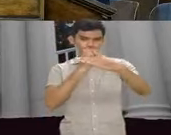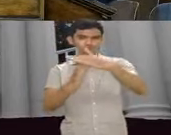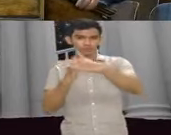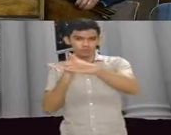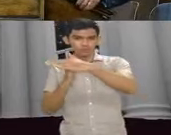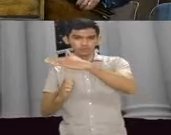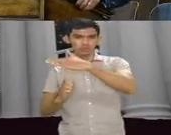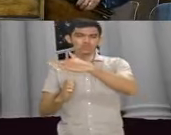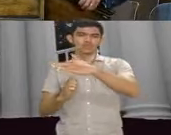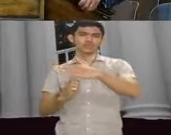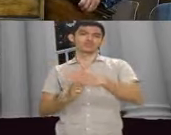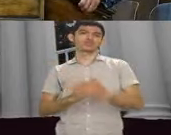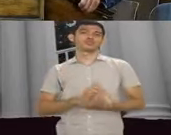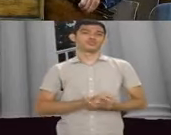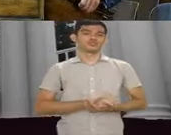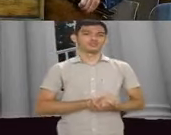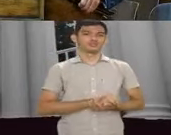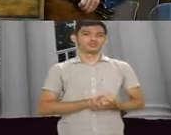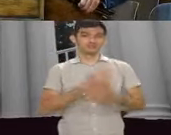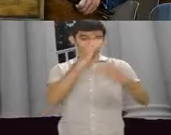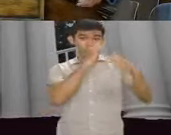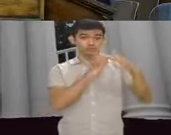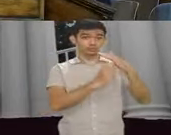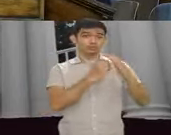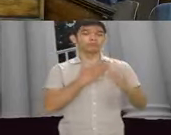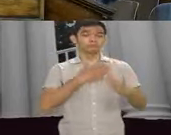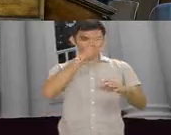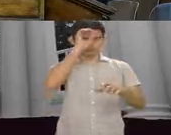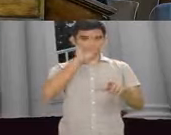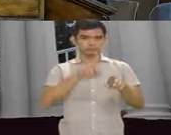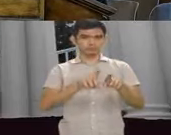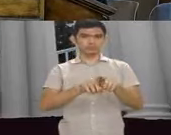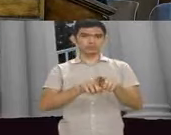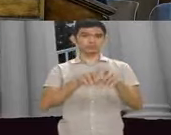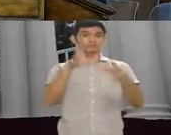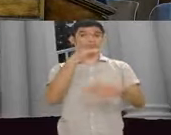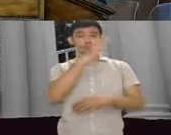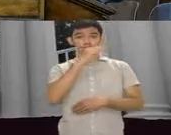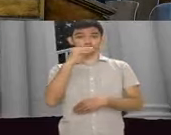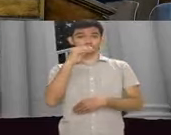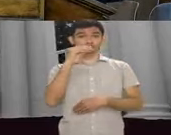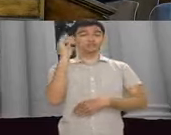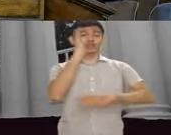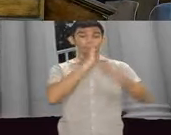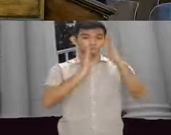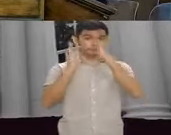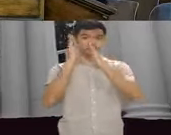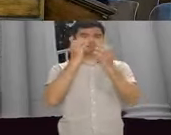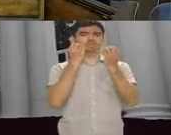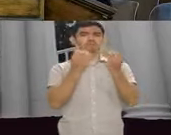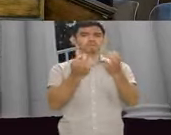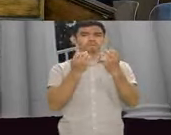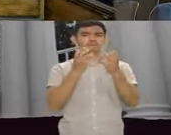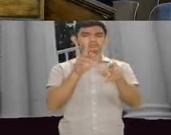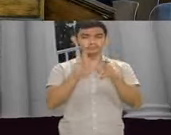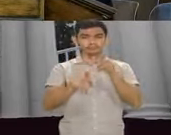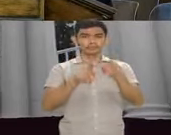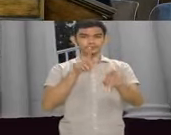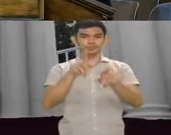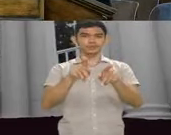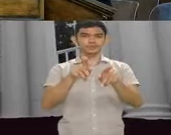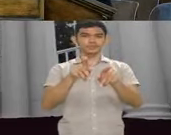kay ako ng asawa, pasudlo na kay ako ng bana, pasudlo na kay ako ng igsoon. And this was the case. There were a lot of people